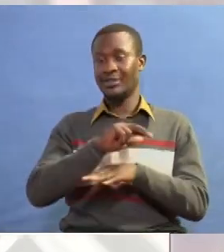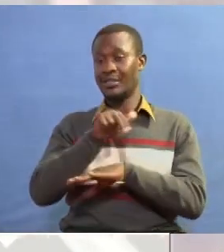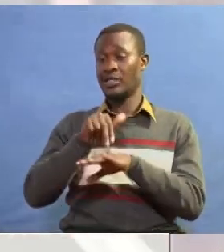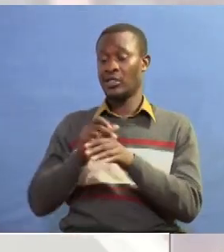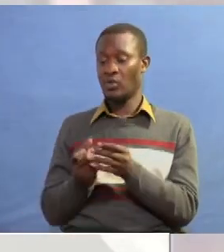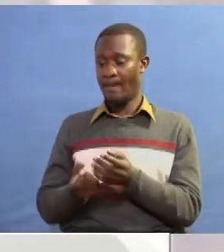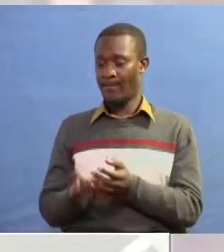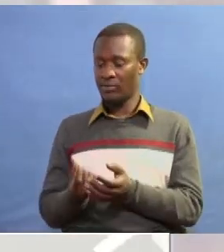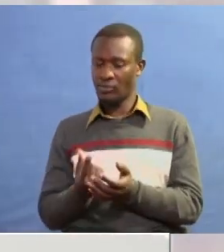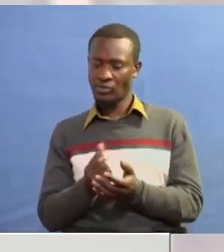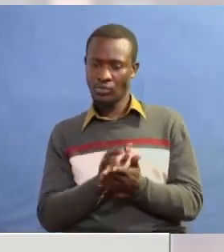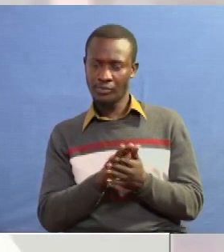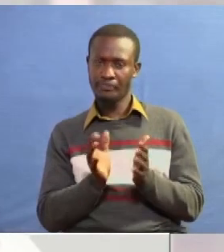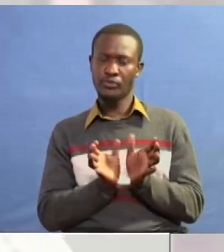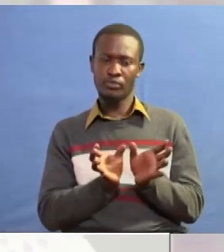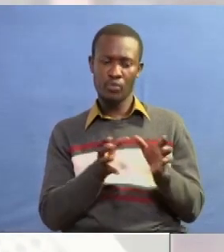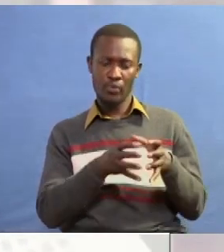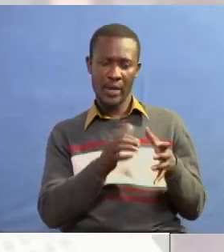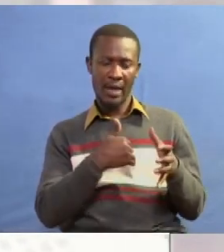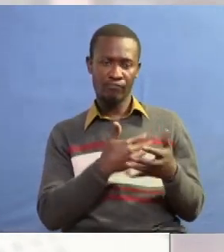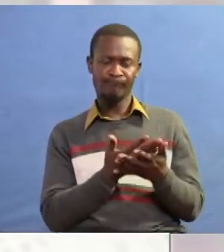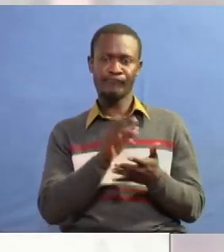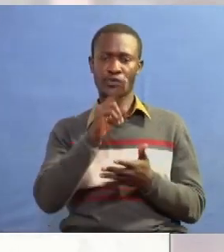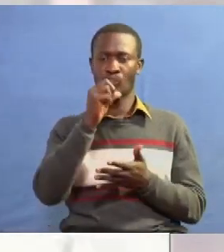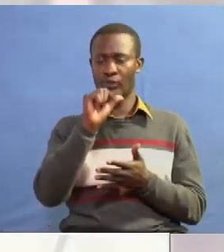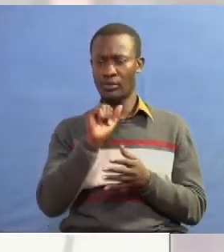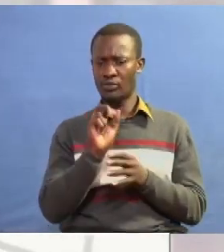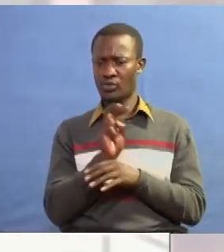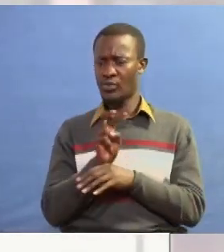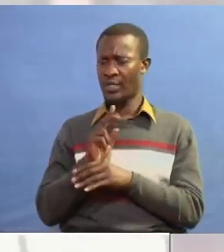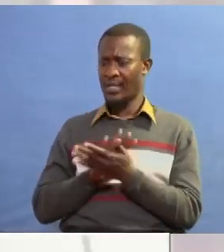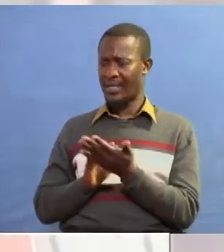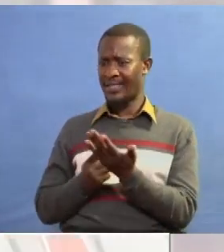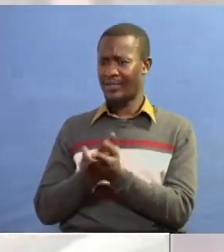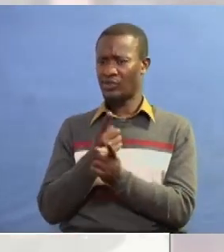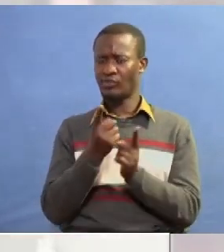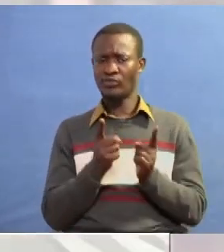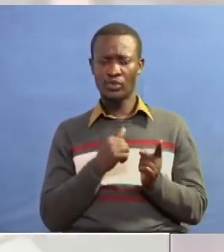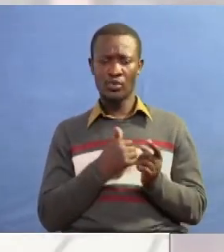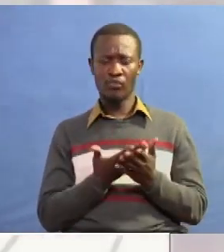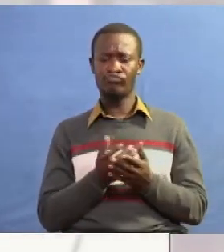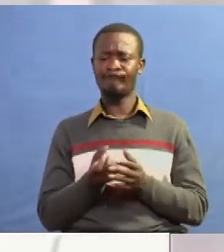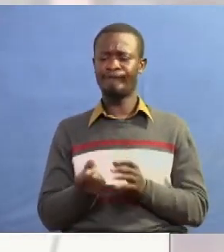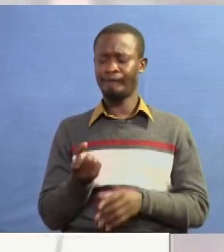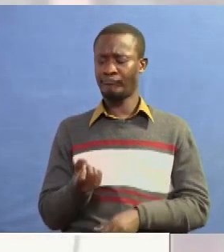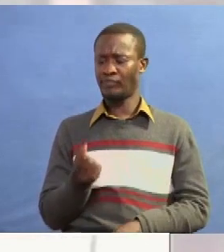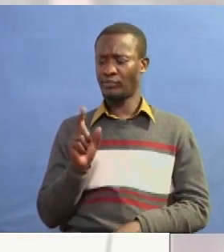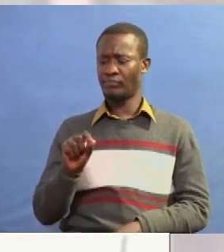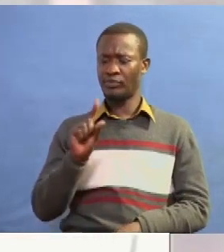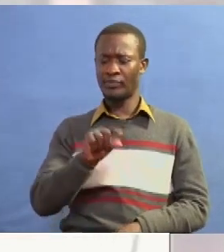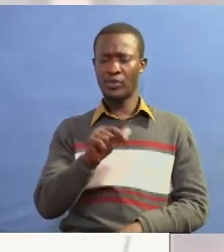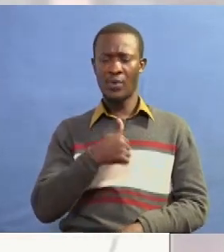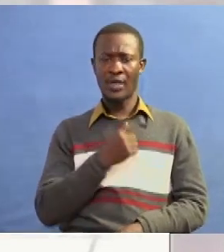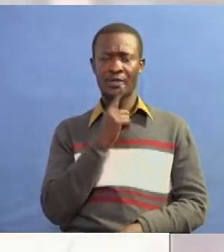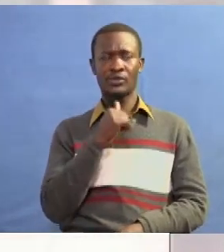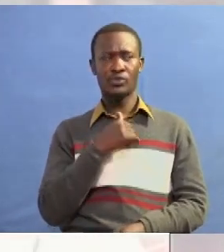Produce Board Depot in Uasin Gishu County to assess the distribution of fertilizer to farmers. The president, who assured